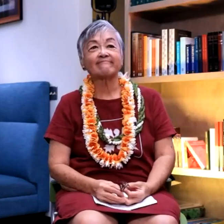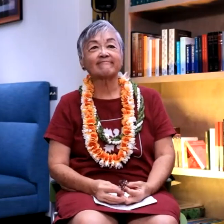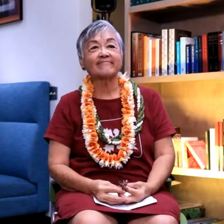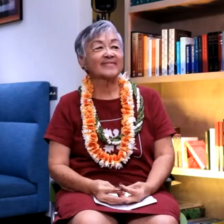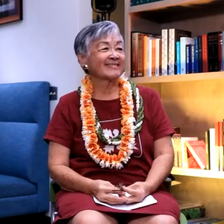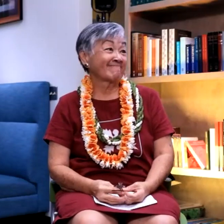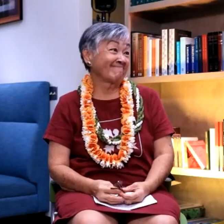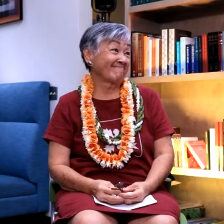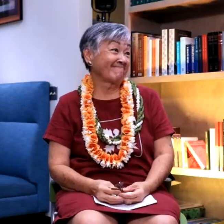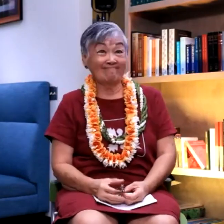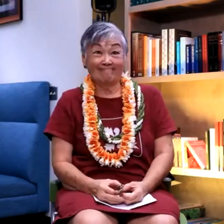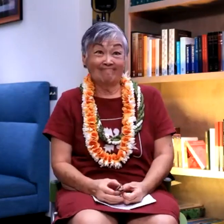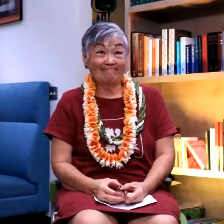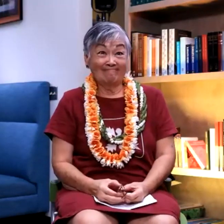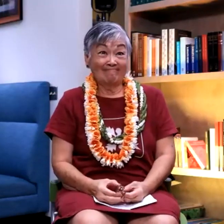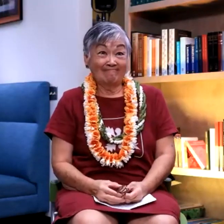Okay.